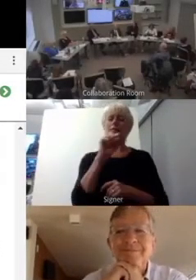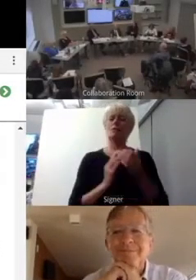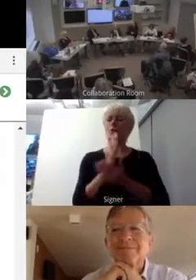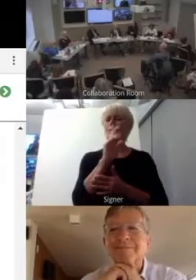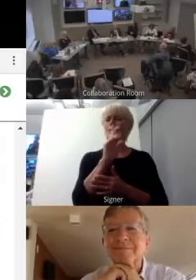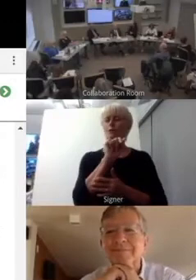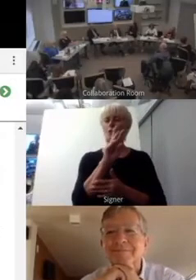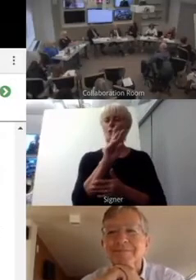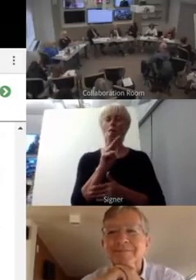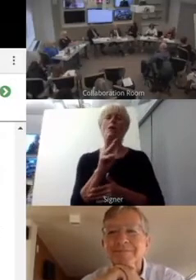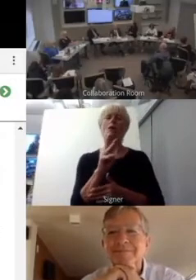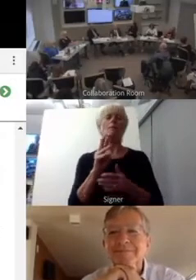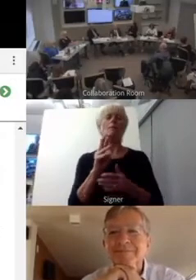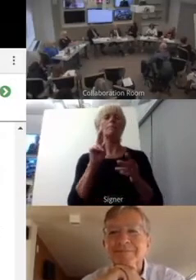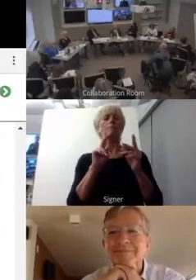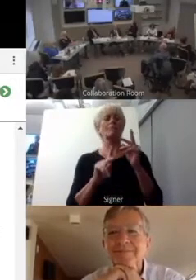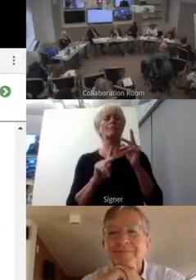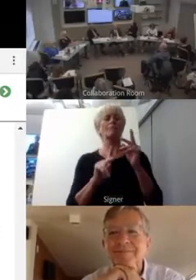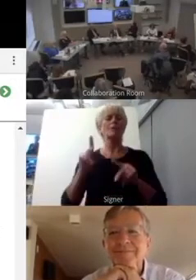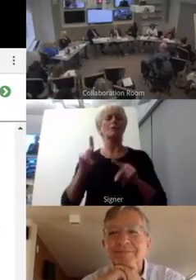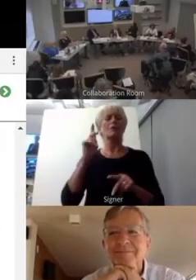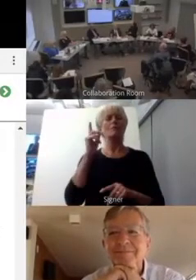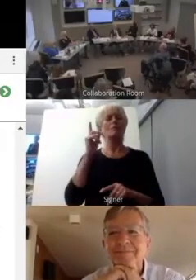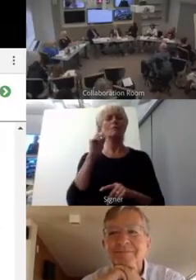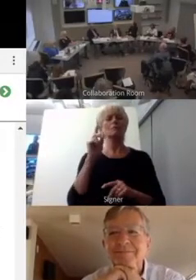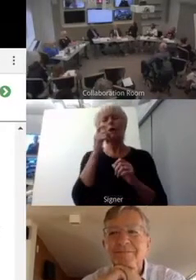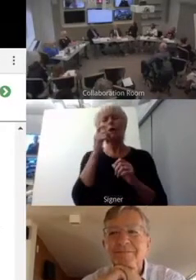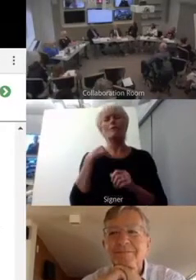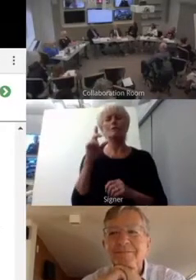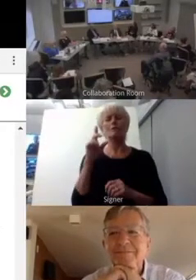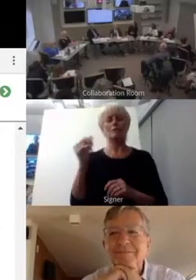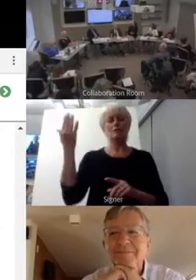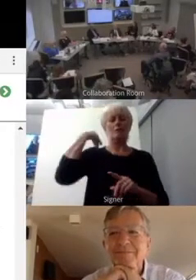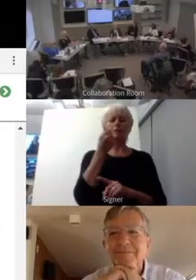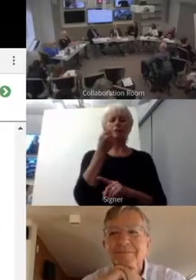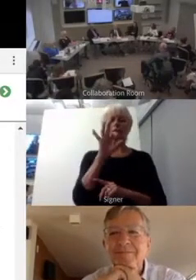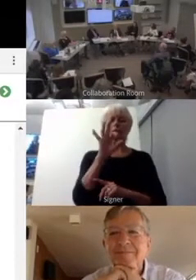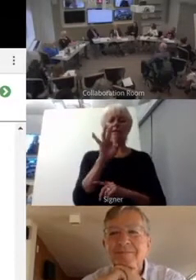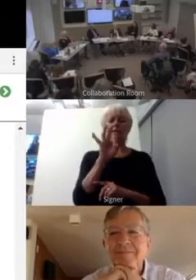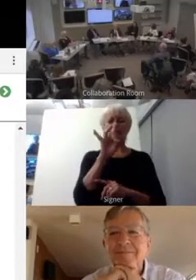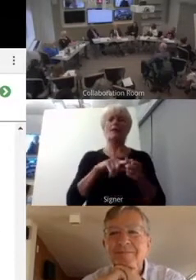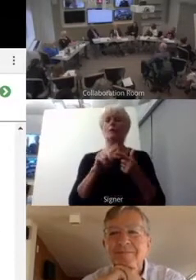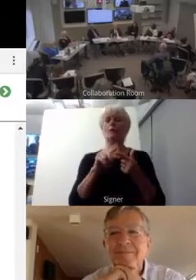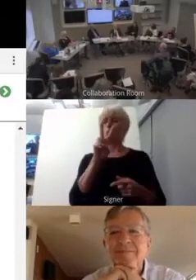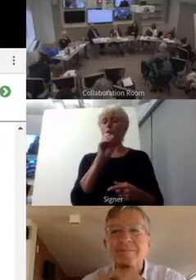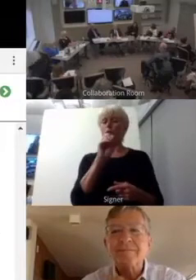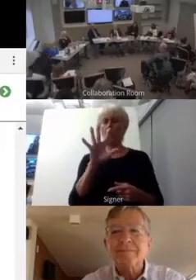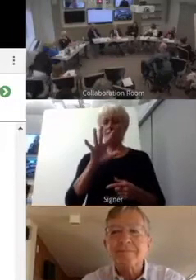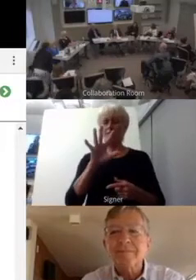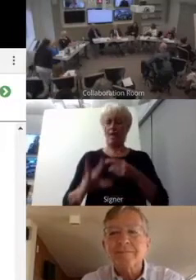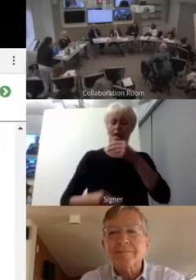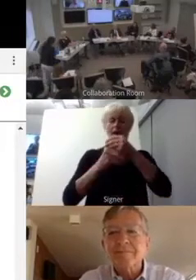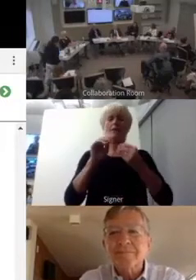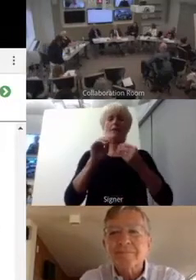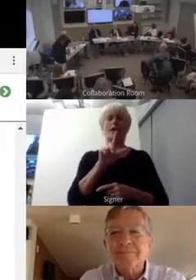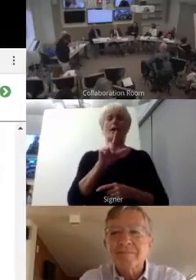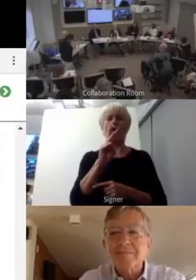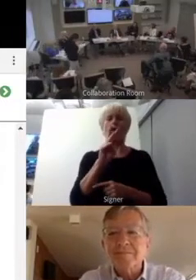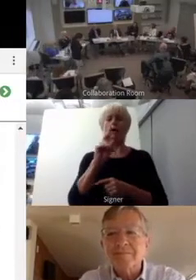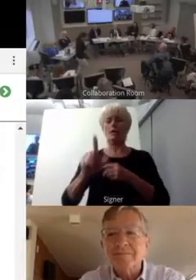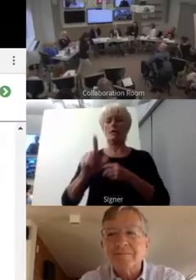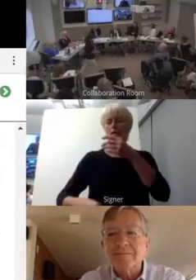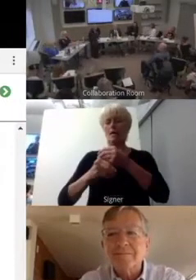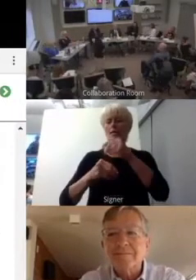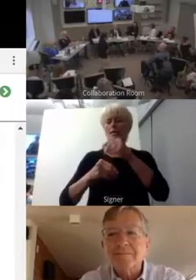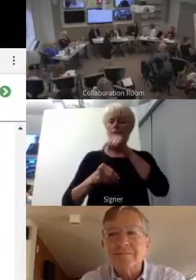in 1998. And in 2005, it added to that law a chapter on accessibility. We're